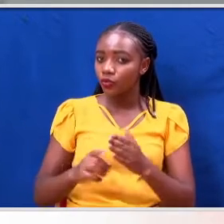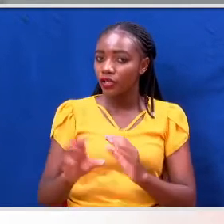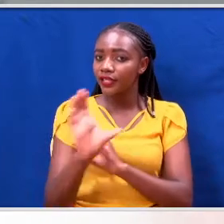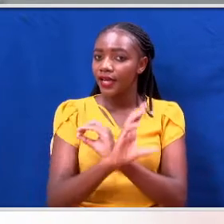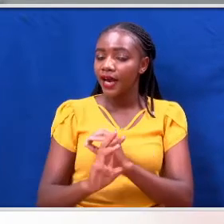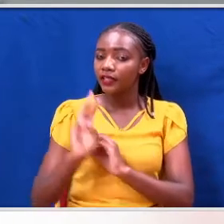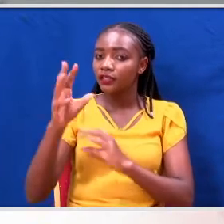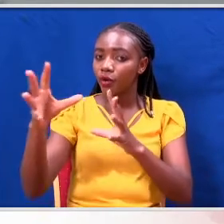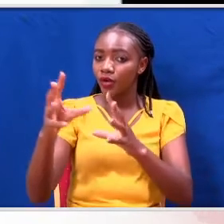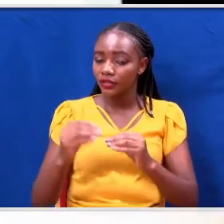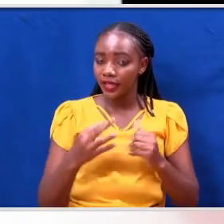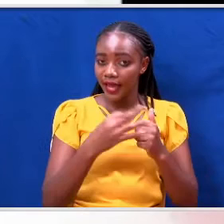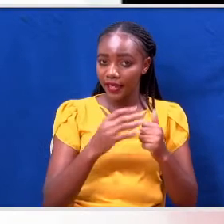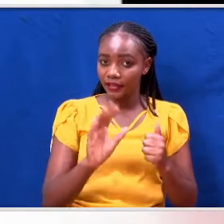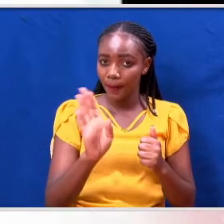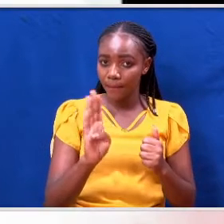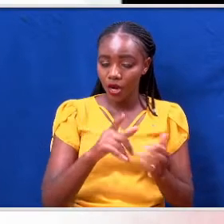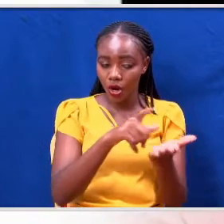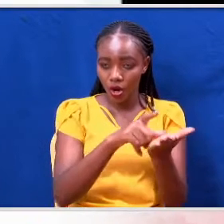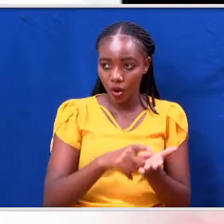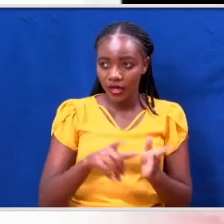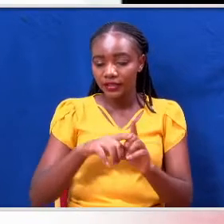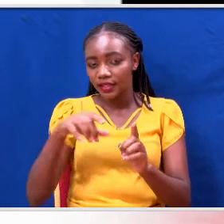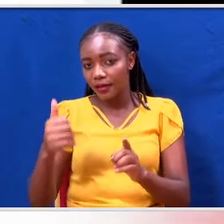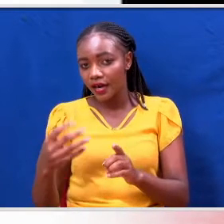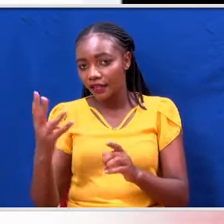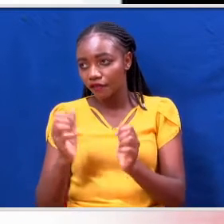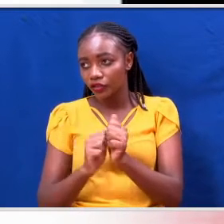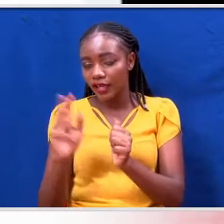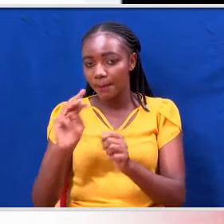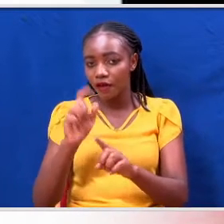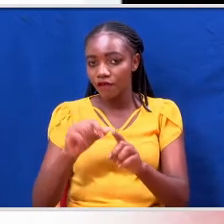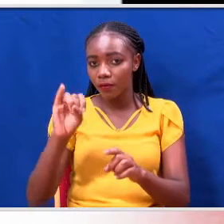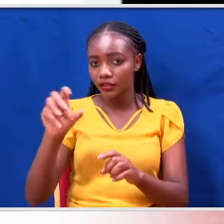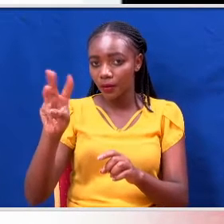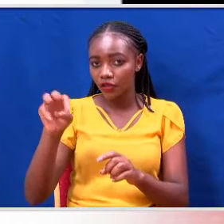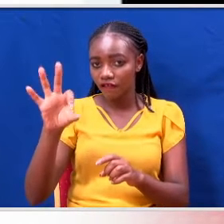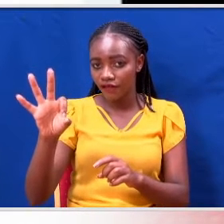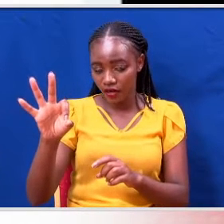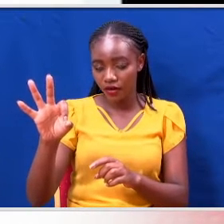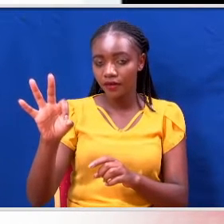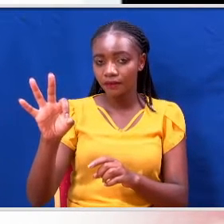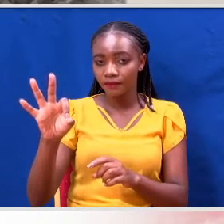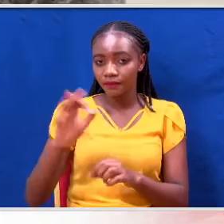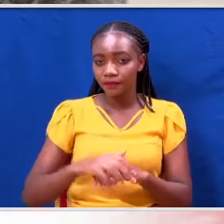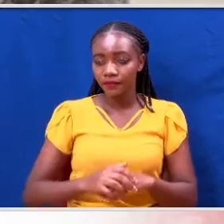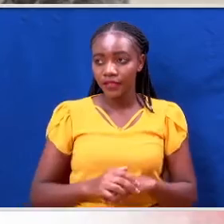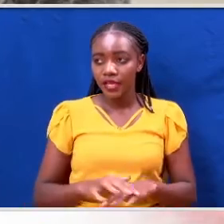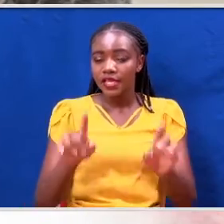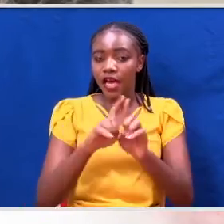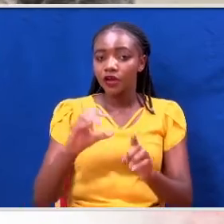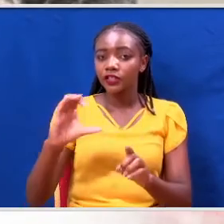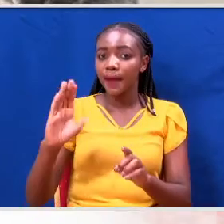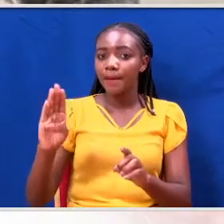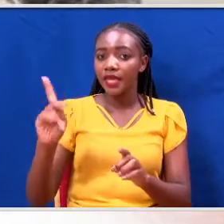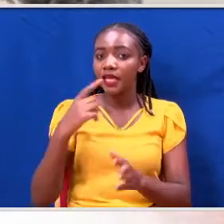an 80 billion loan from the World Bank and an additional 410 million from the International Monetary Fund, IMF. CBK says